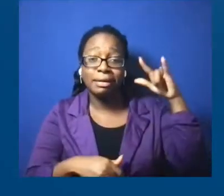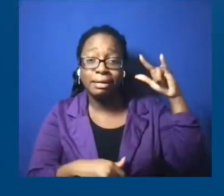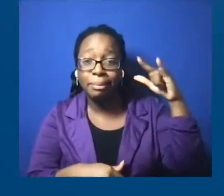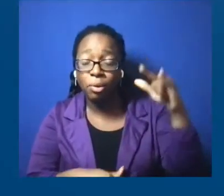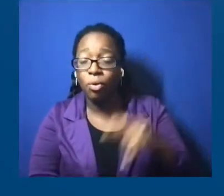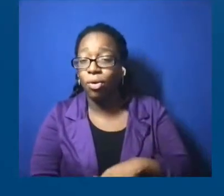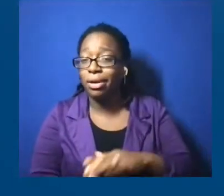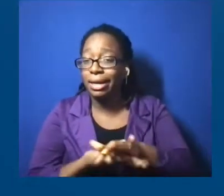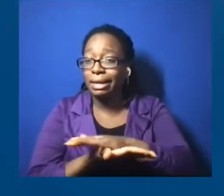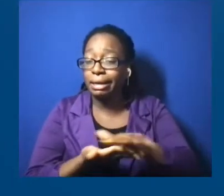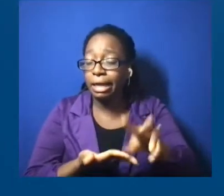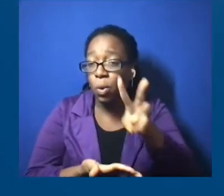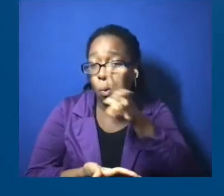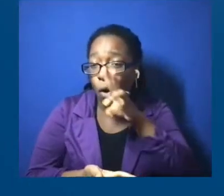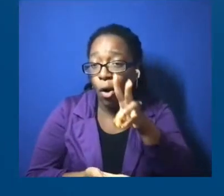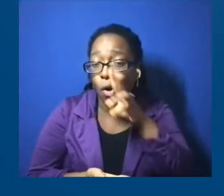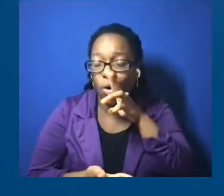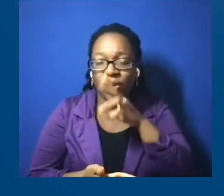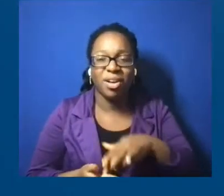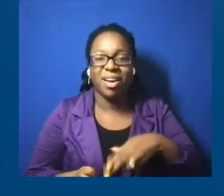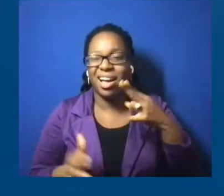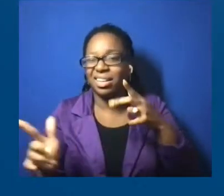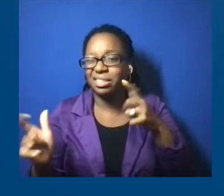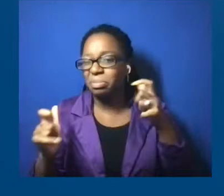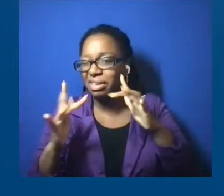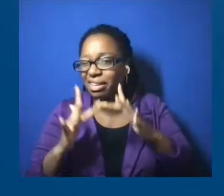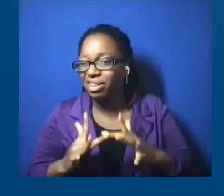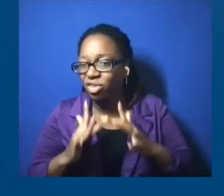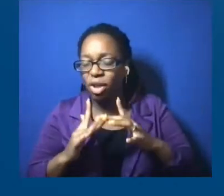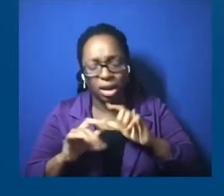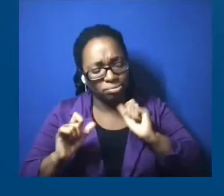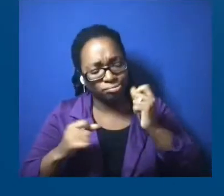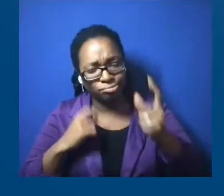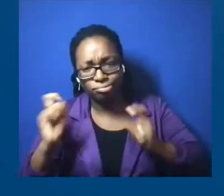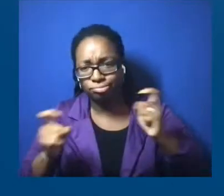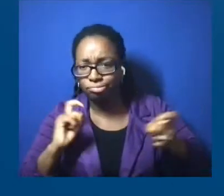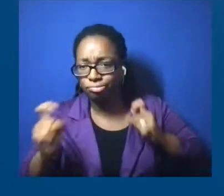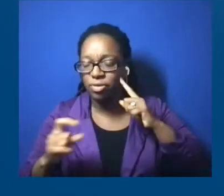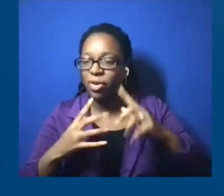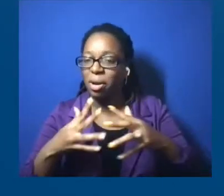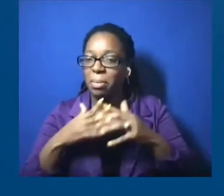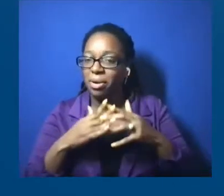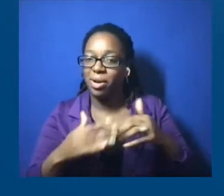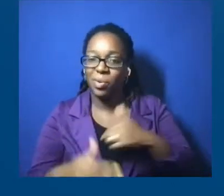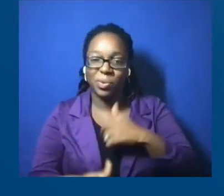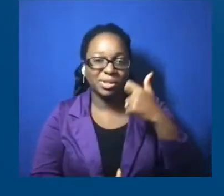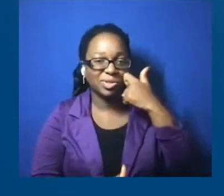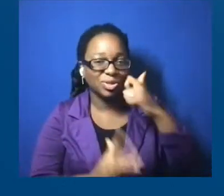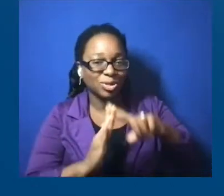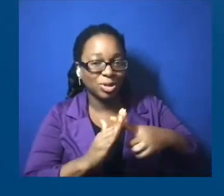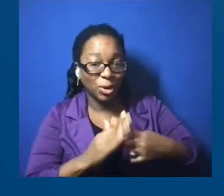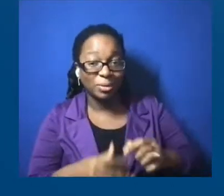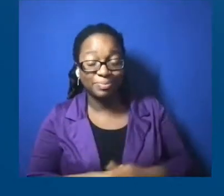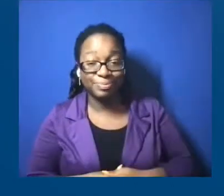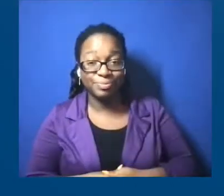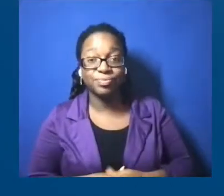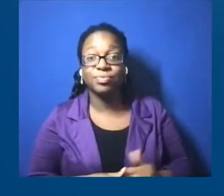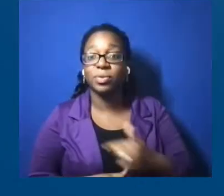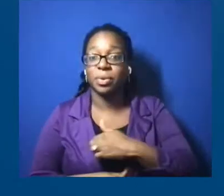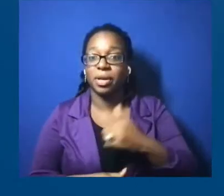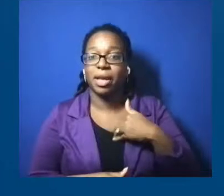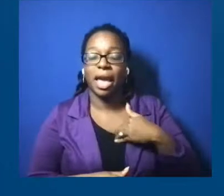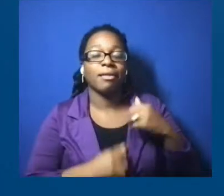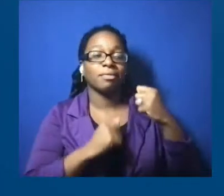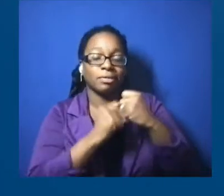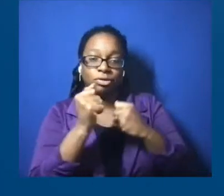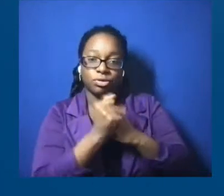to every American, and we're just getting started. You know, we had infrastructure week, and it